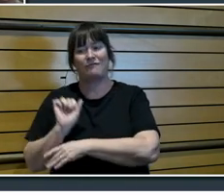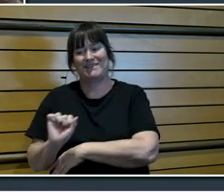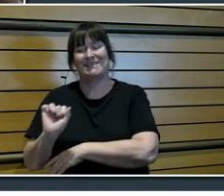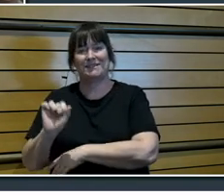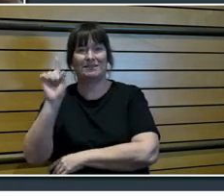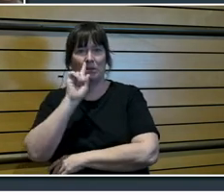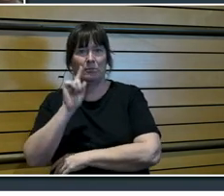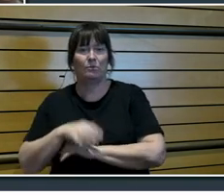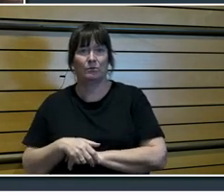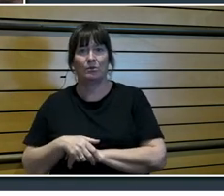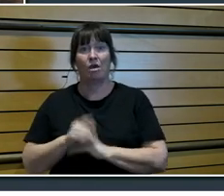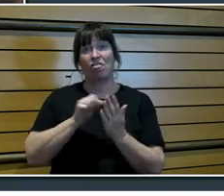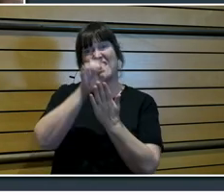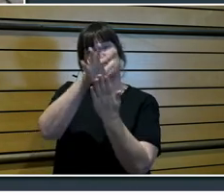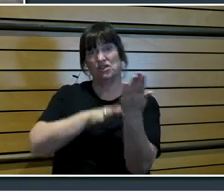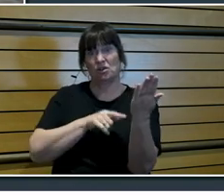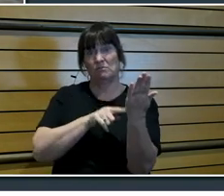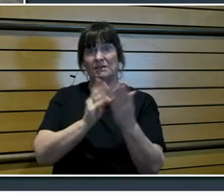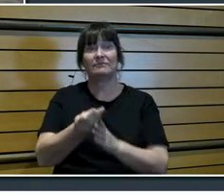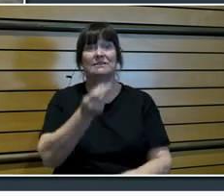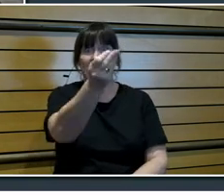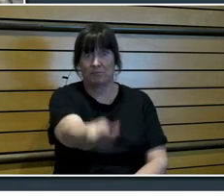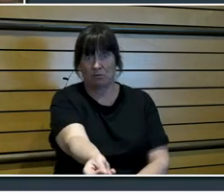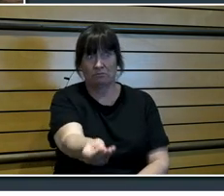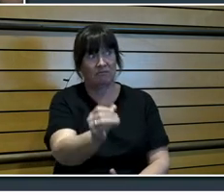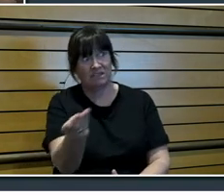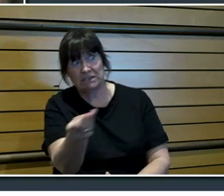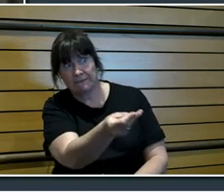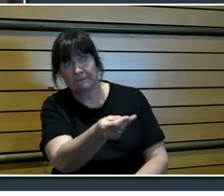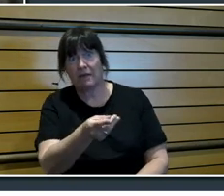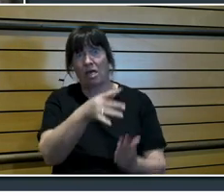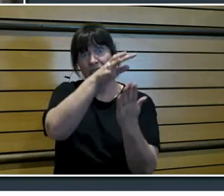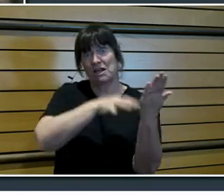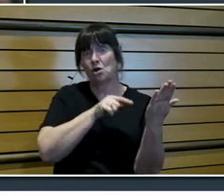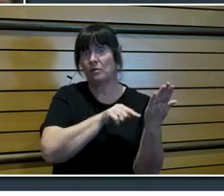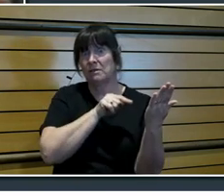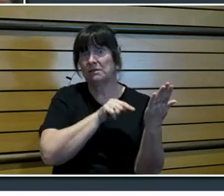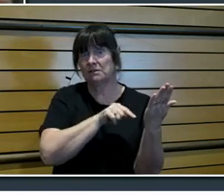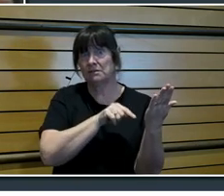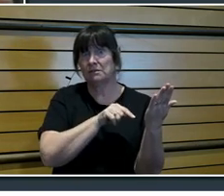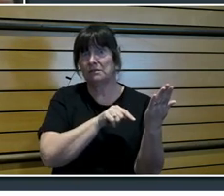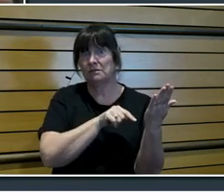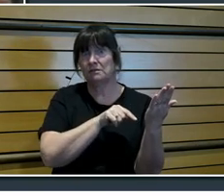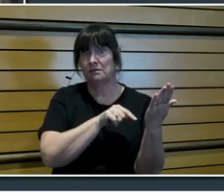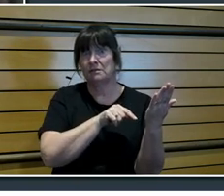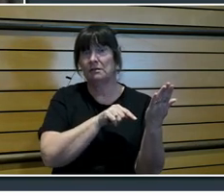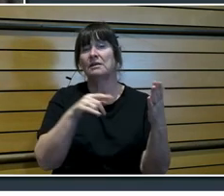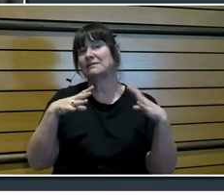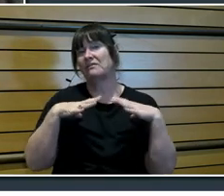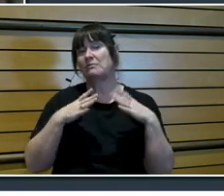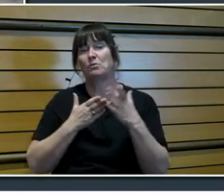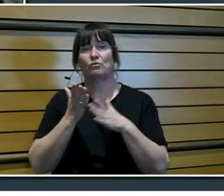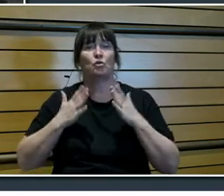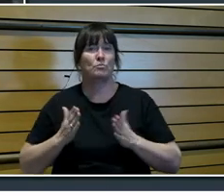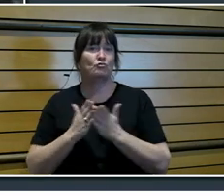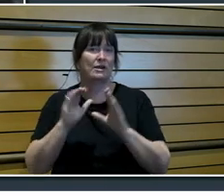that's the document that I've just tabled. That document is available through the